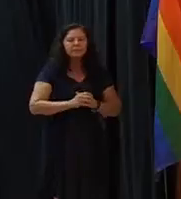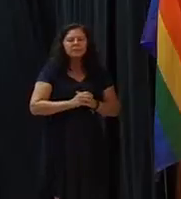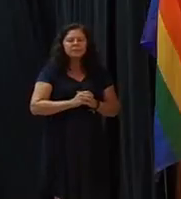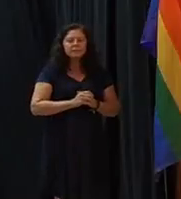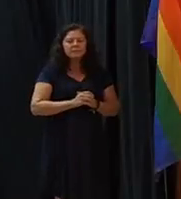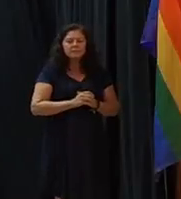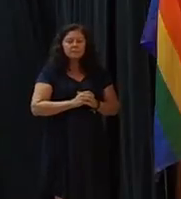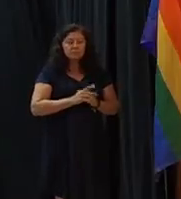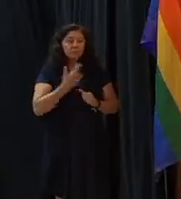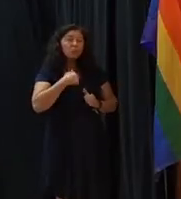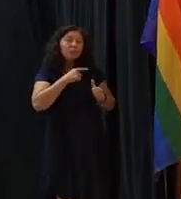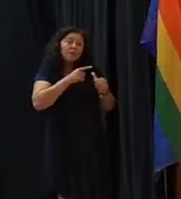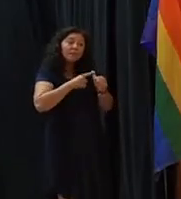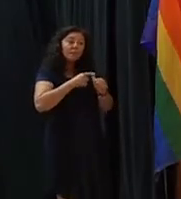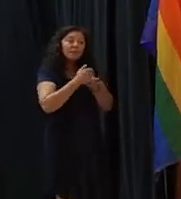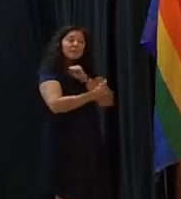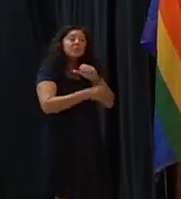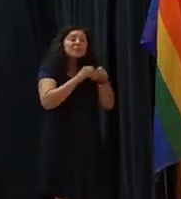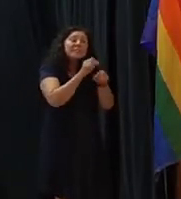we are the first country in Asia,